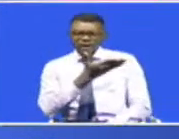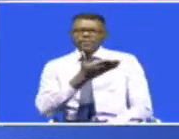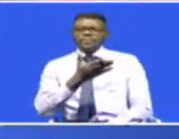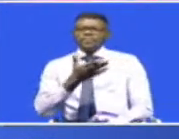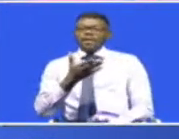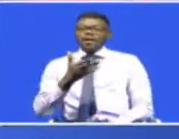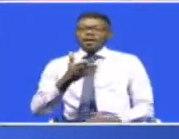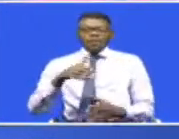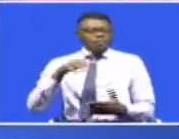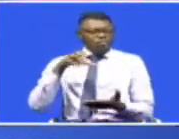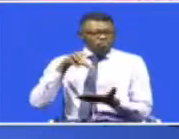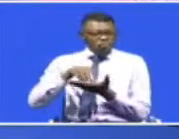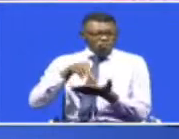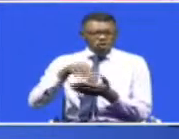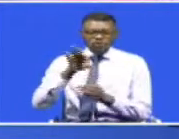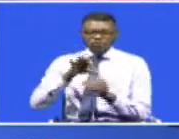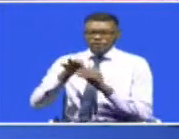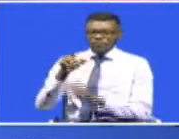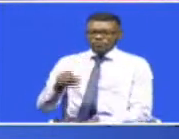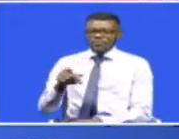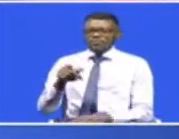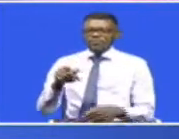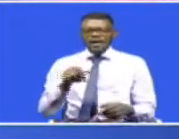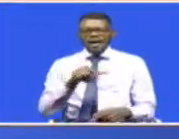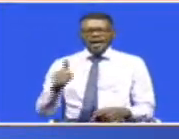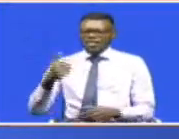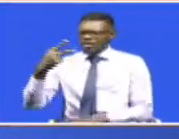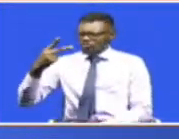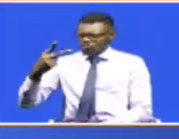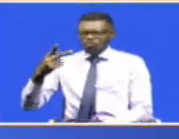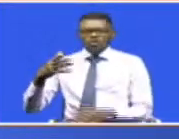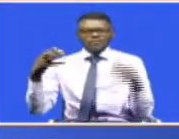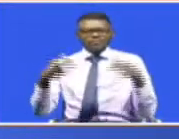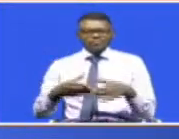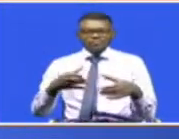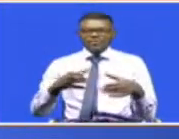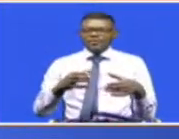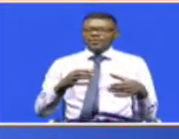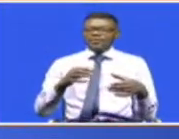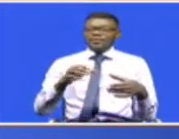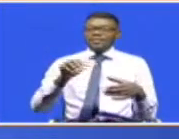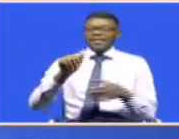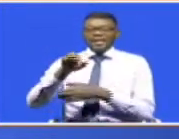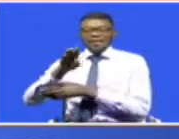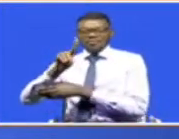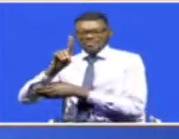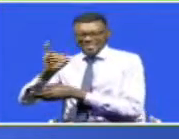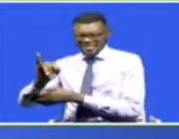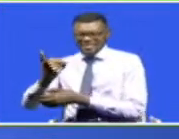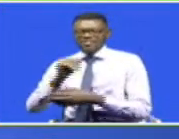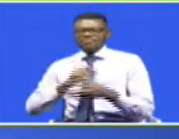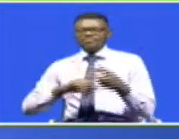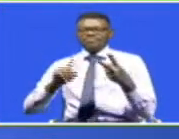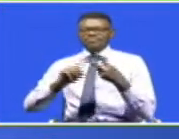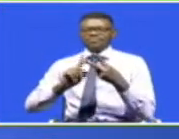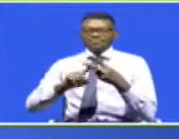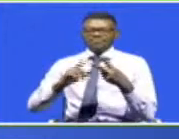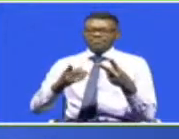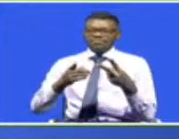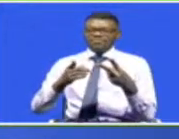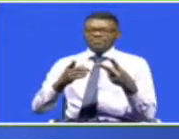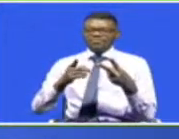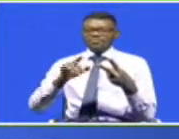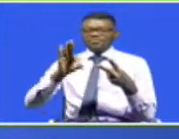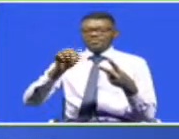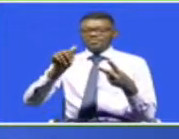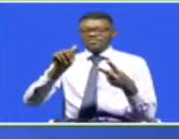Commission polling station, where the two other party bosses, Wadani party leader Abdirahman Abdullahi and UWID party